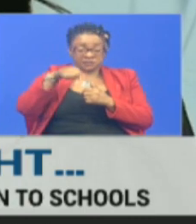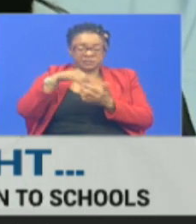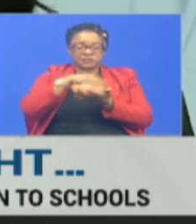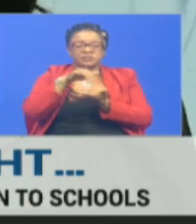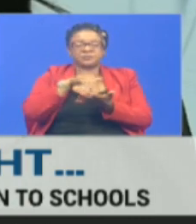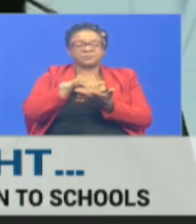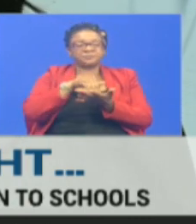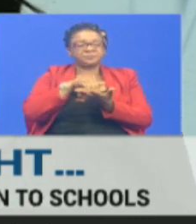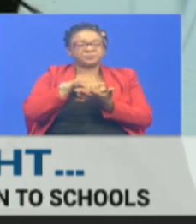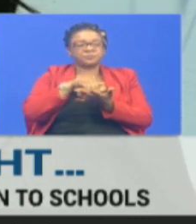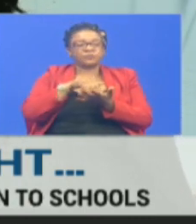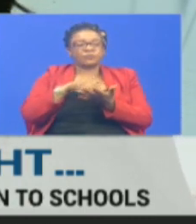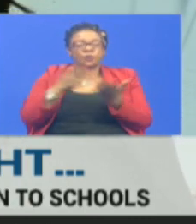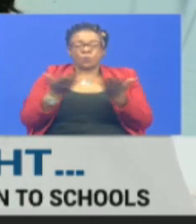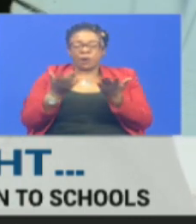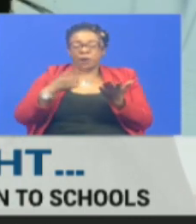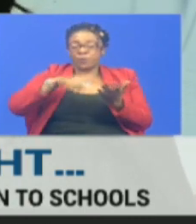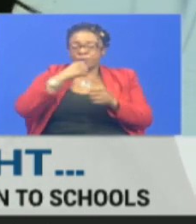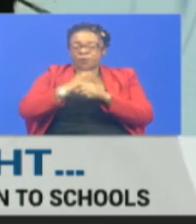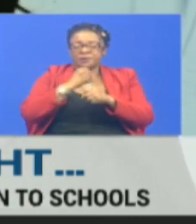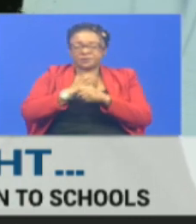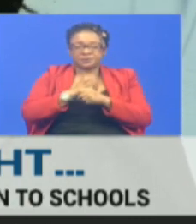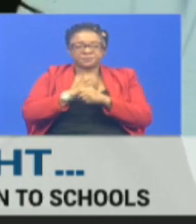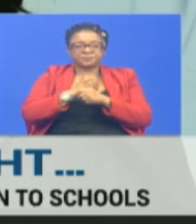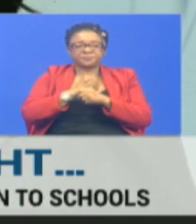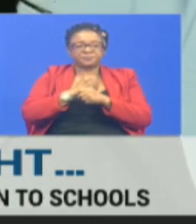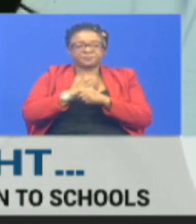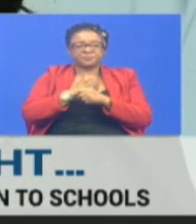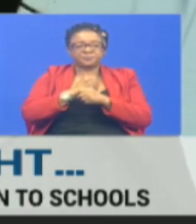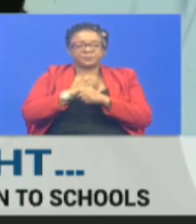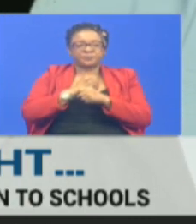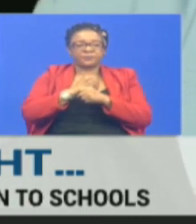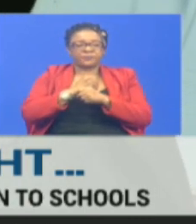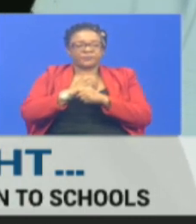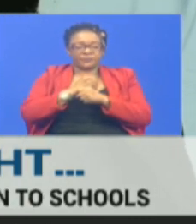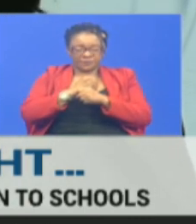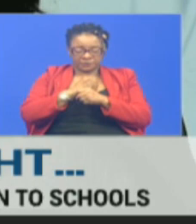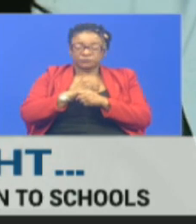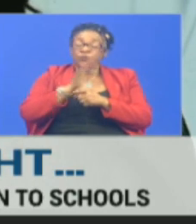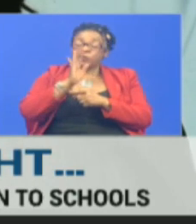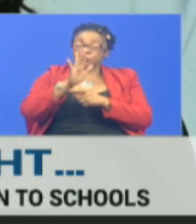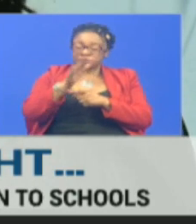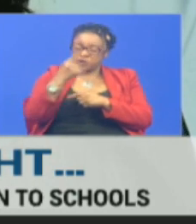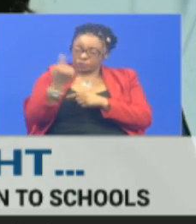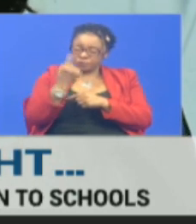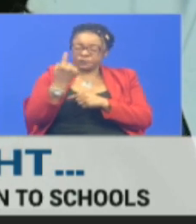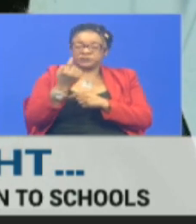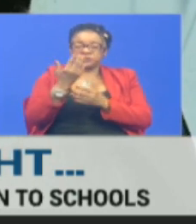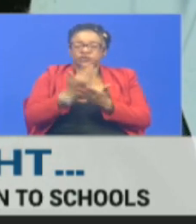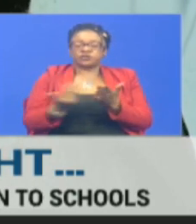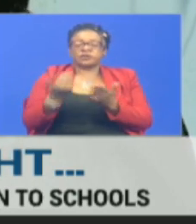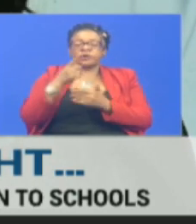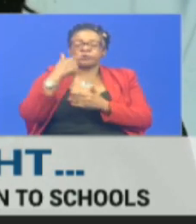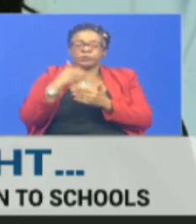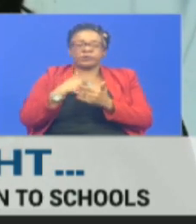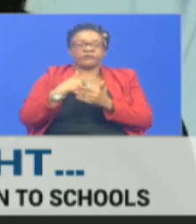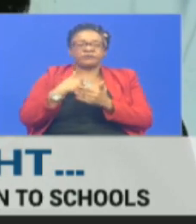Center where we work at the 9 hospitals. Yeah, and those are just the children only, who comprise of